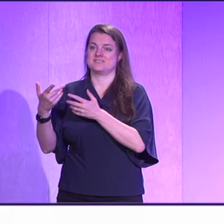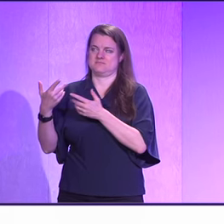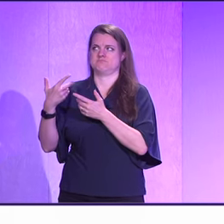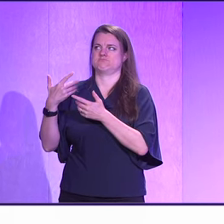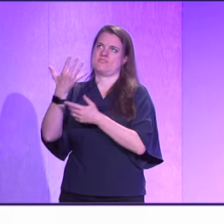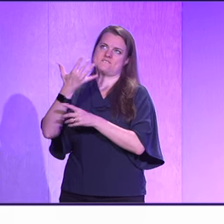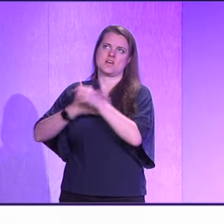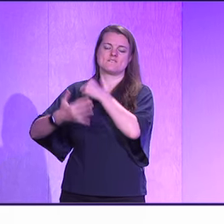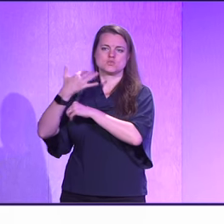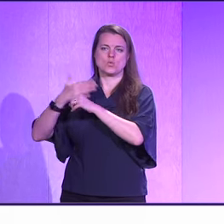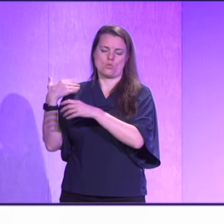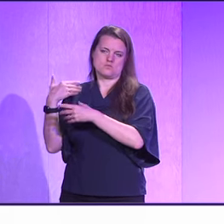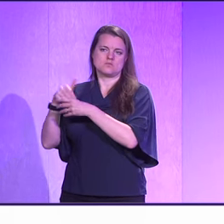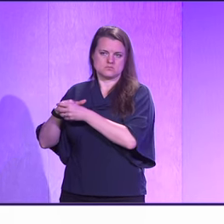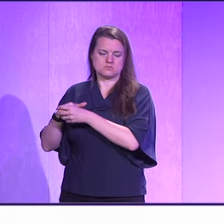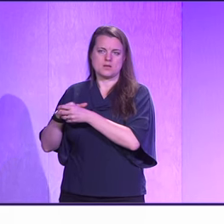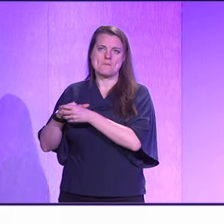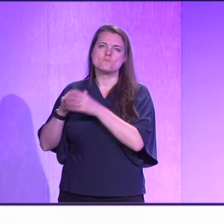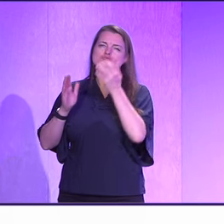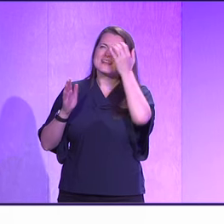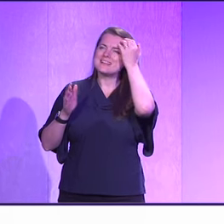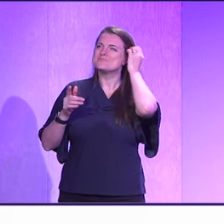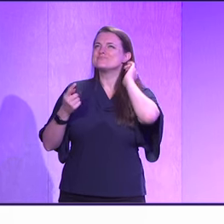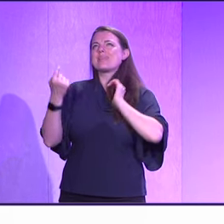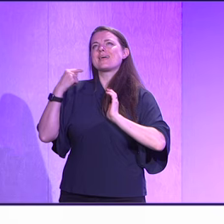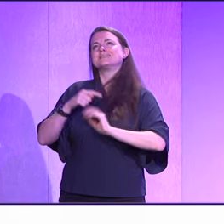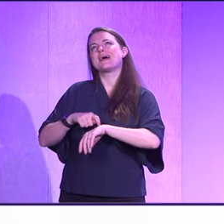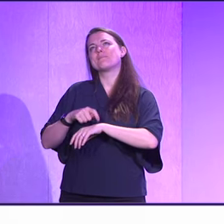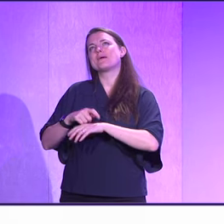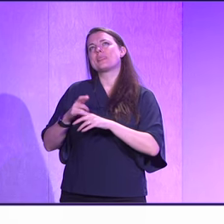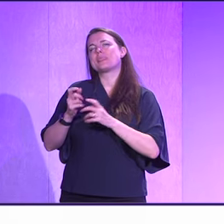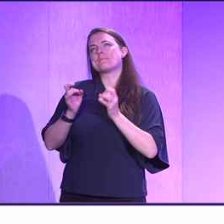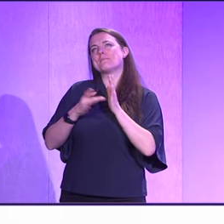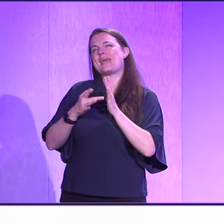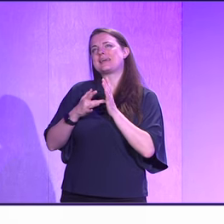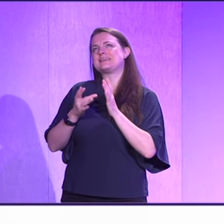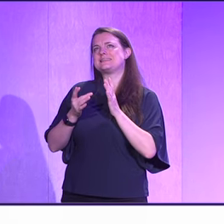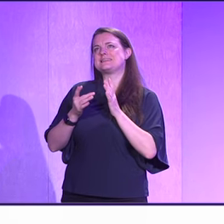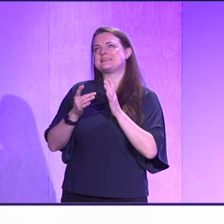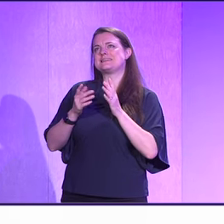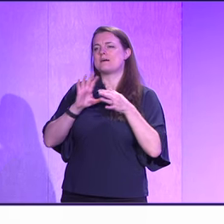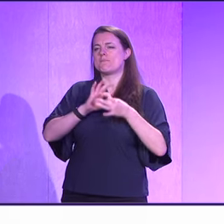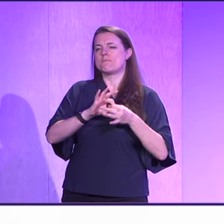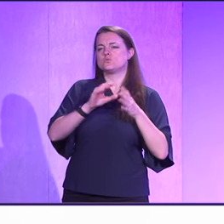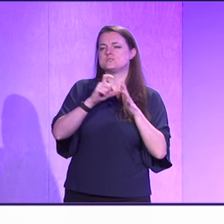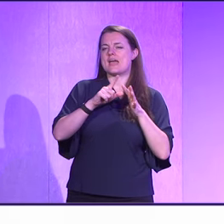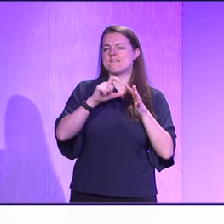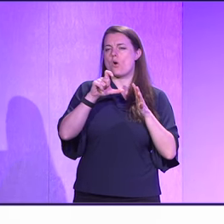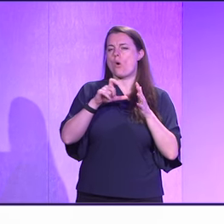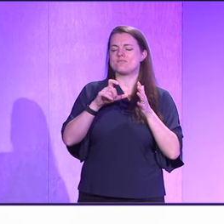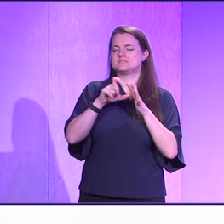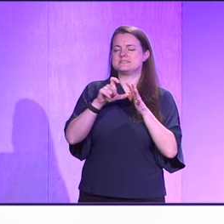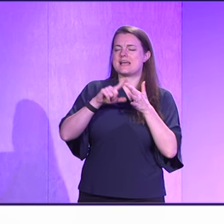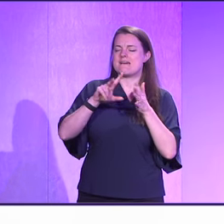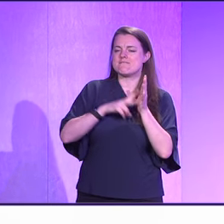5 years, the best example of DevOps in that airline was the mainframe team, and they've been doing it since the 60s, right? They've